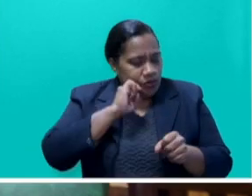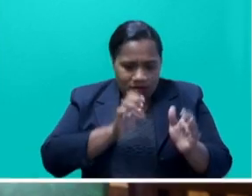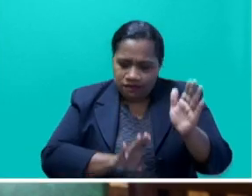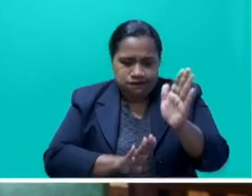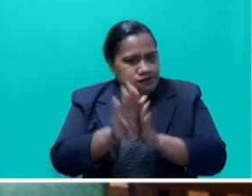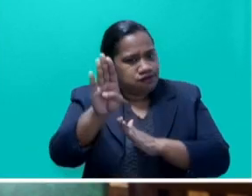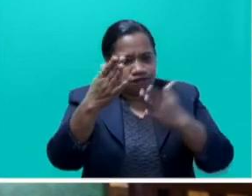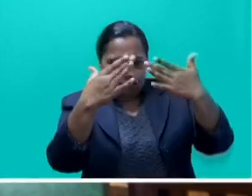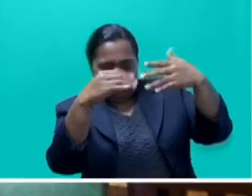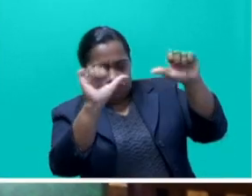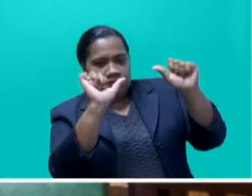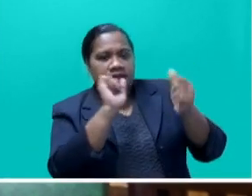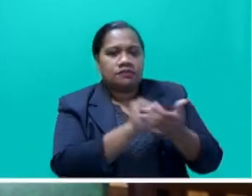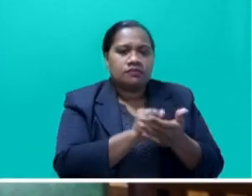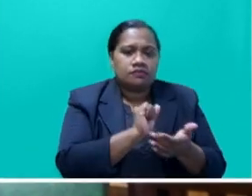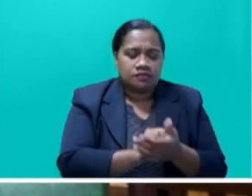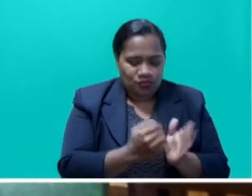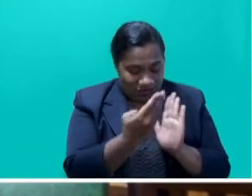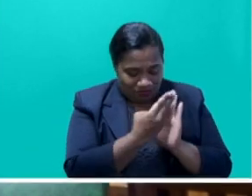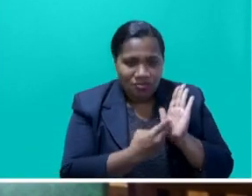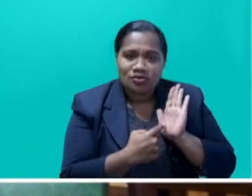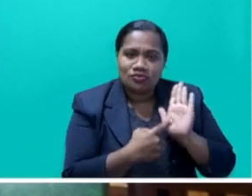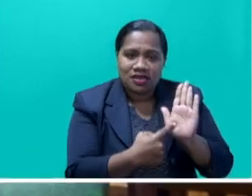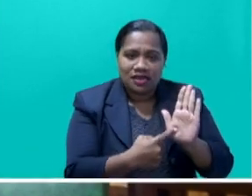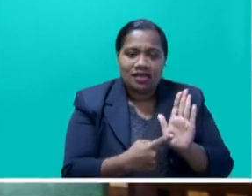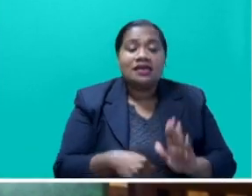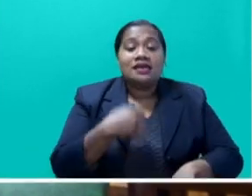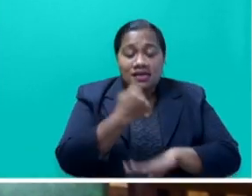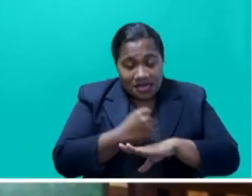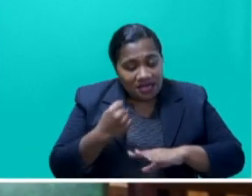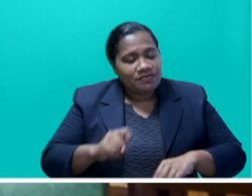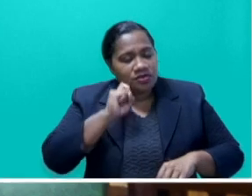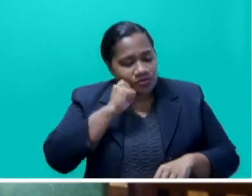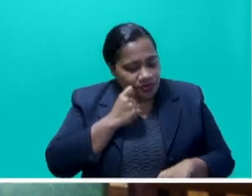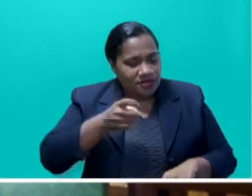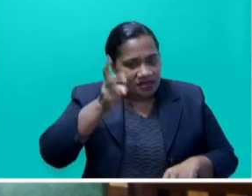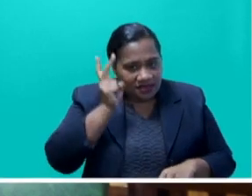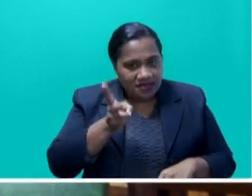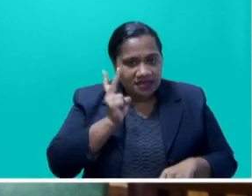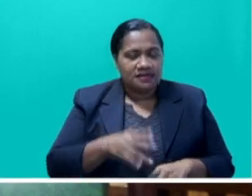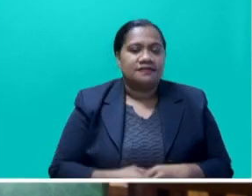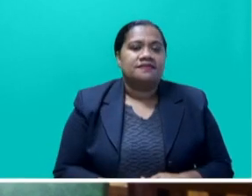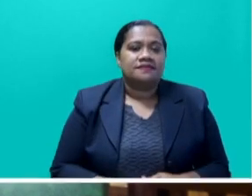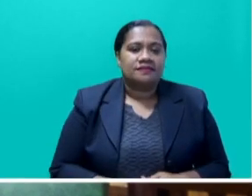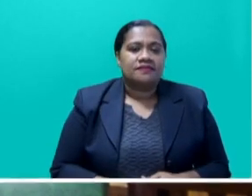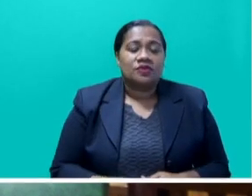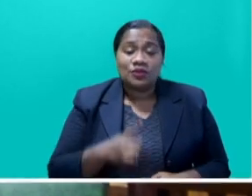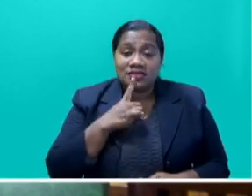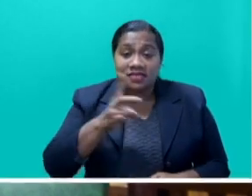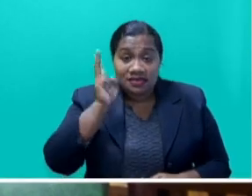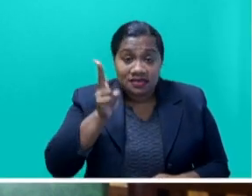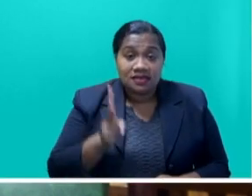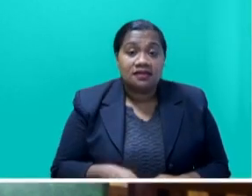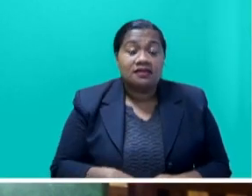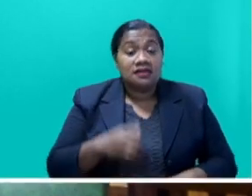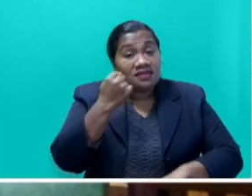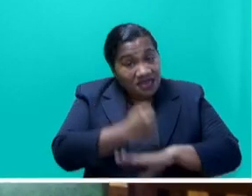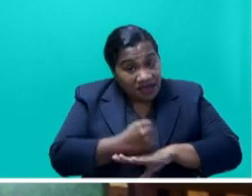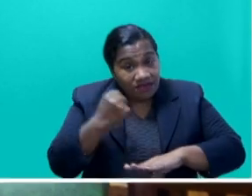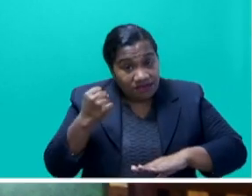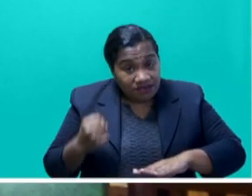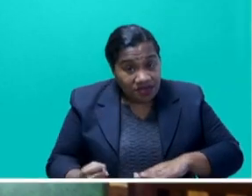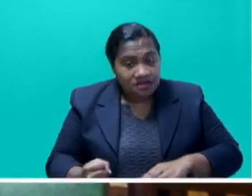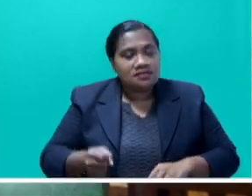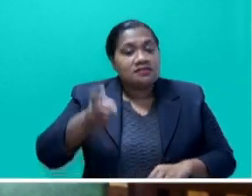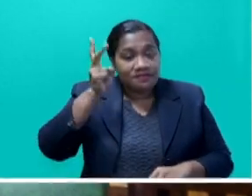Government has yet again put Fiji first. Again, let me say that once more. Government has yet